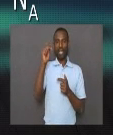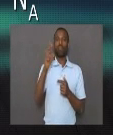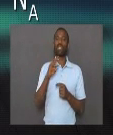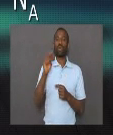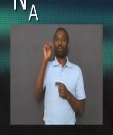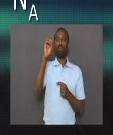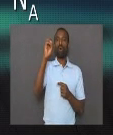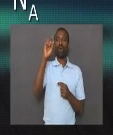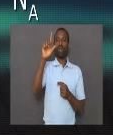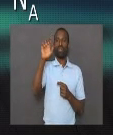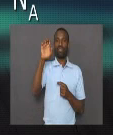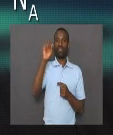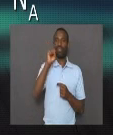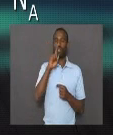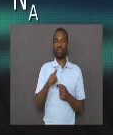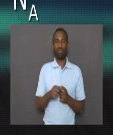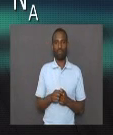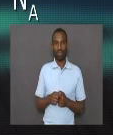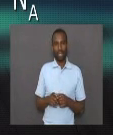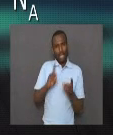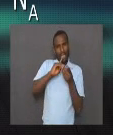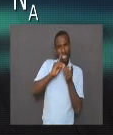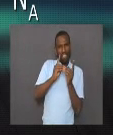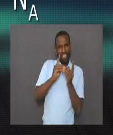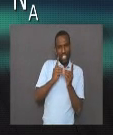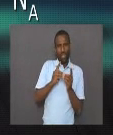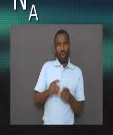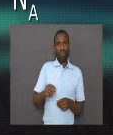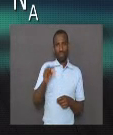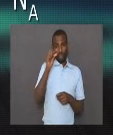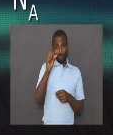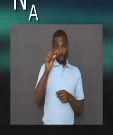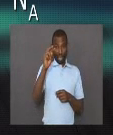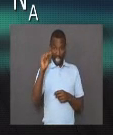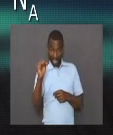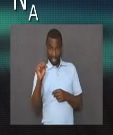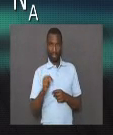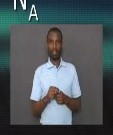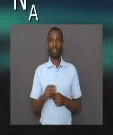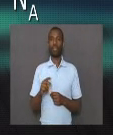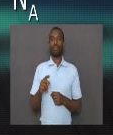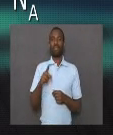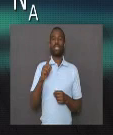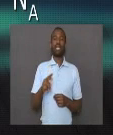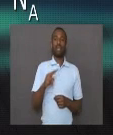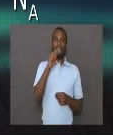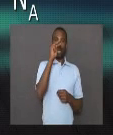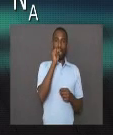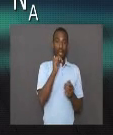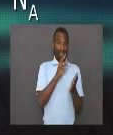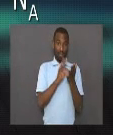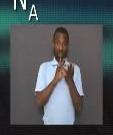From the definition of a mole, we know that the number of particles will